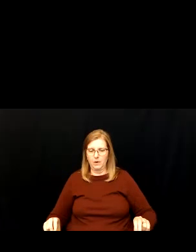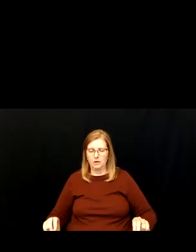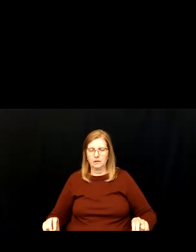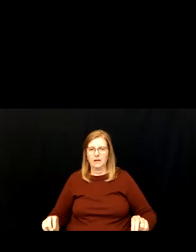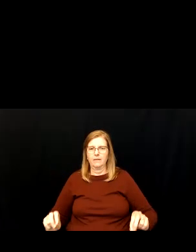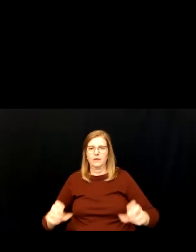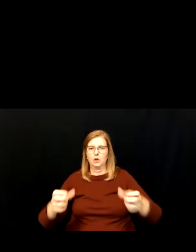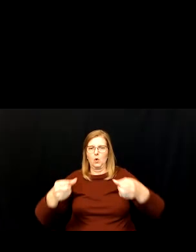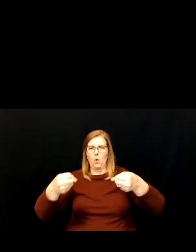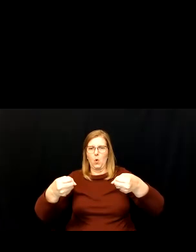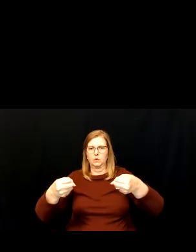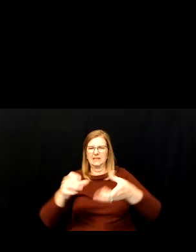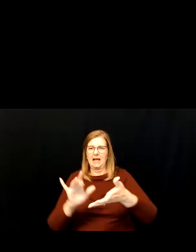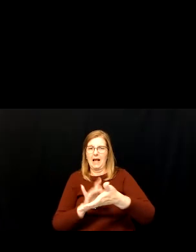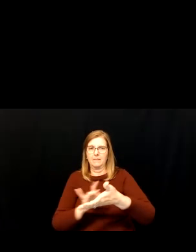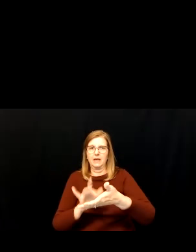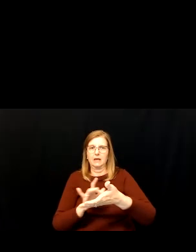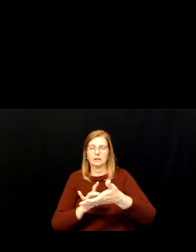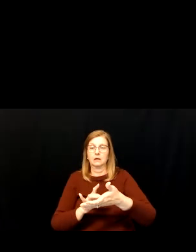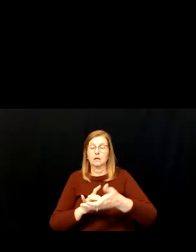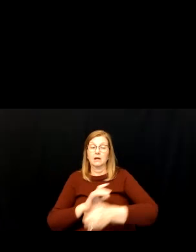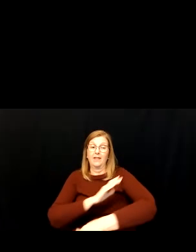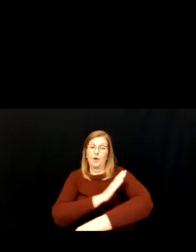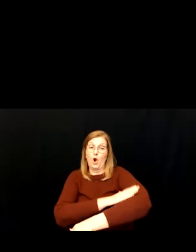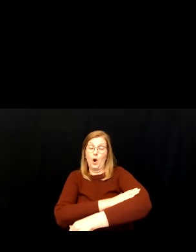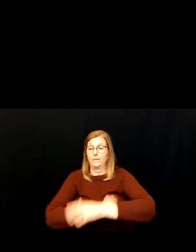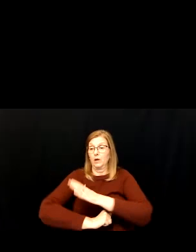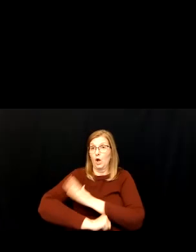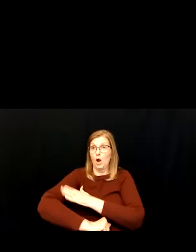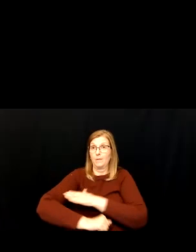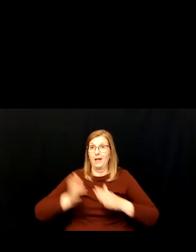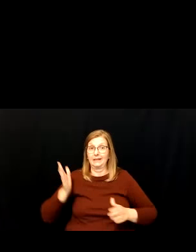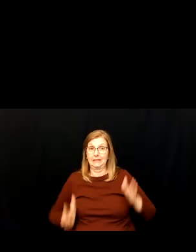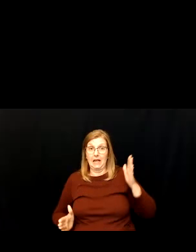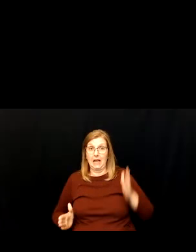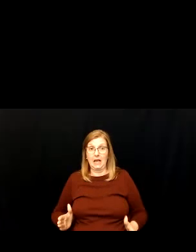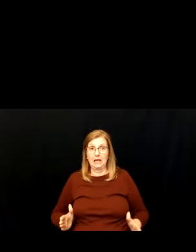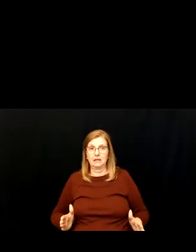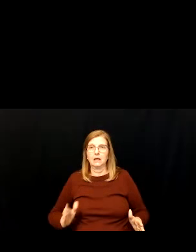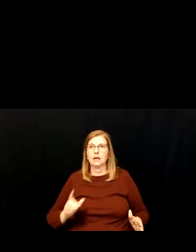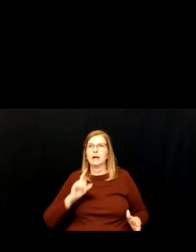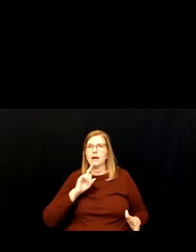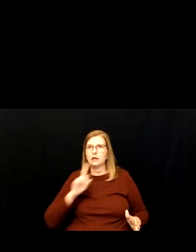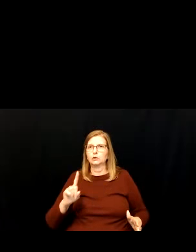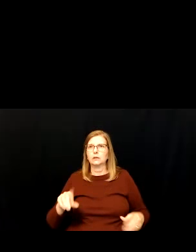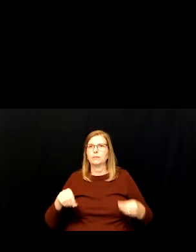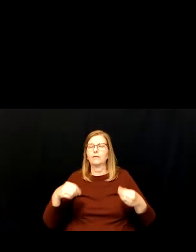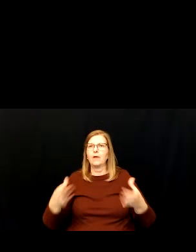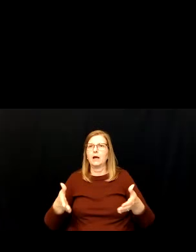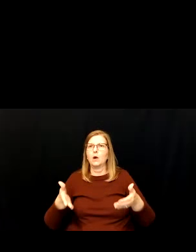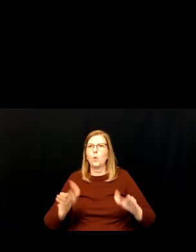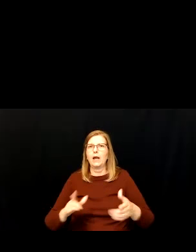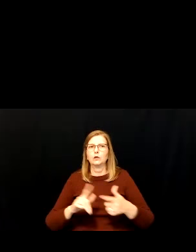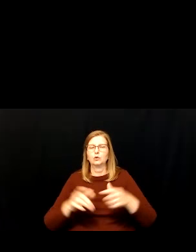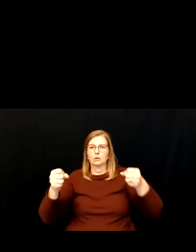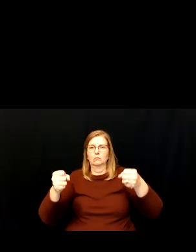And what I love about the arms on the sides is that the arms on the sides actually provide opportunities to push it down,